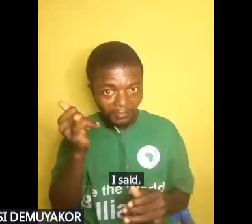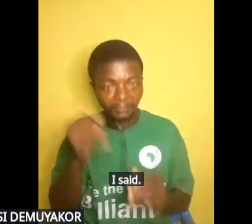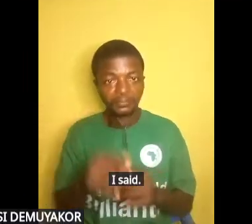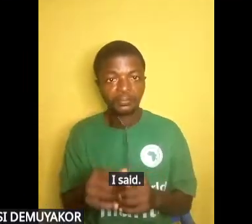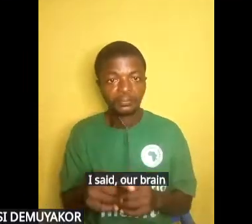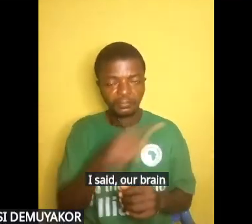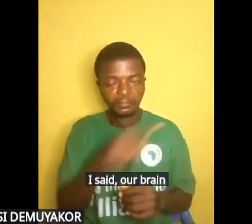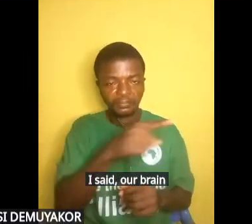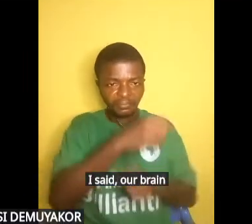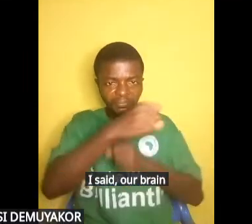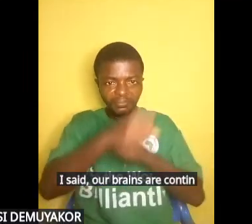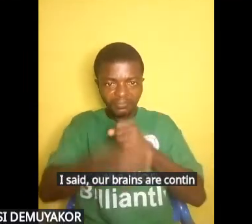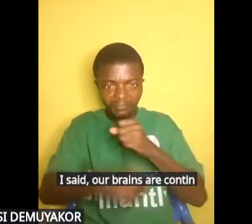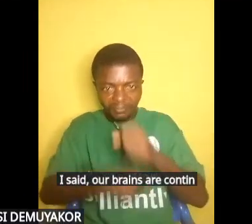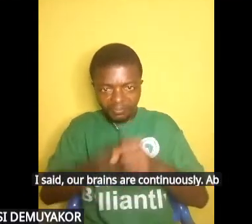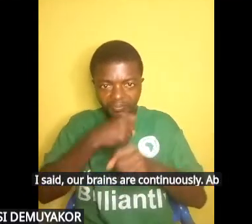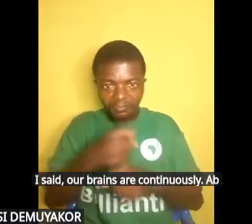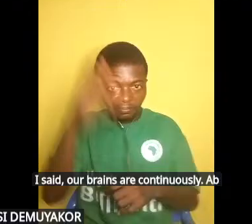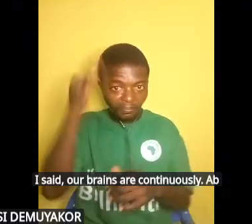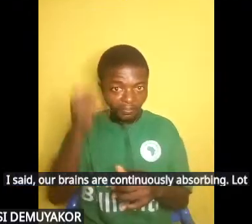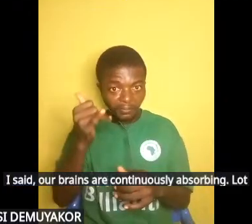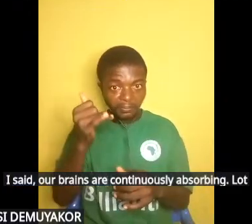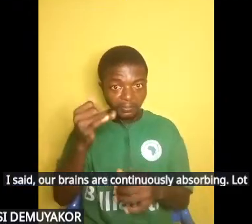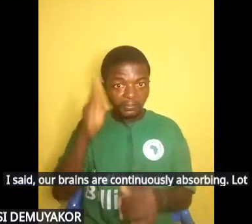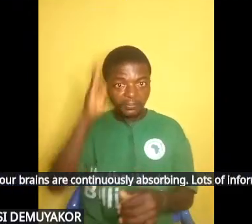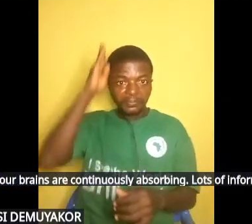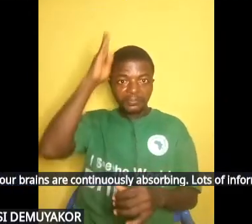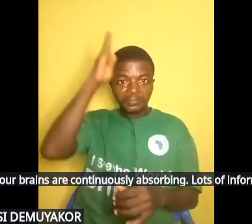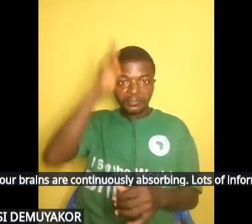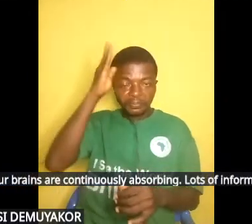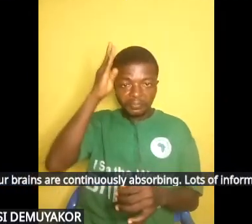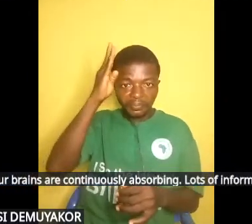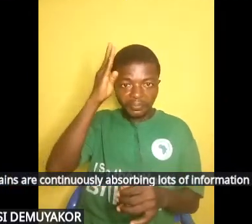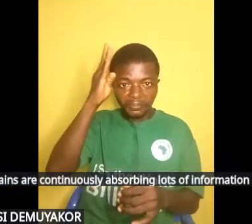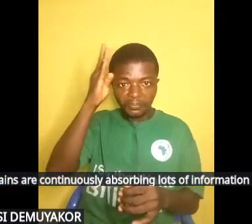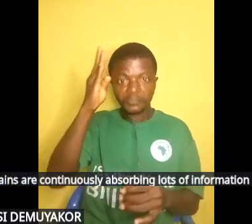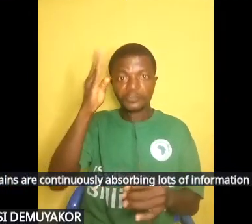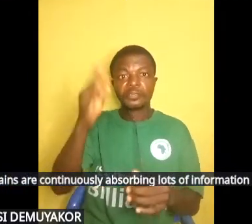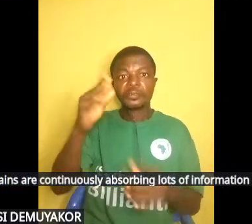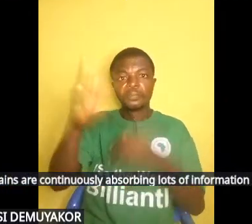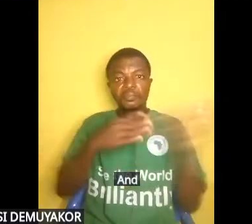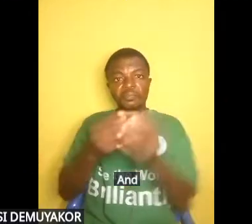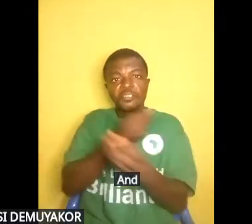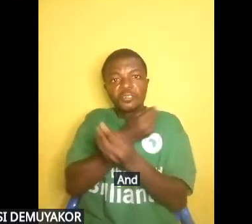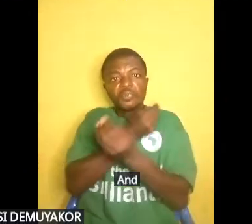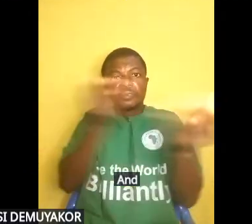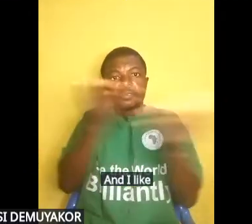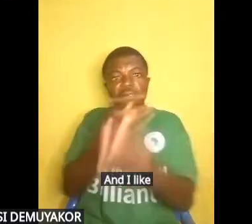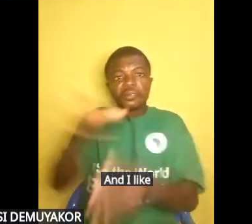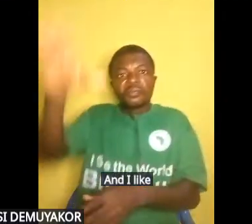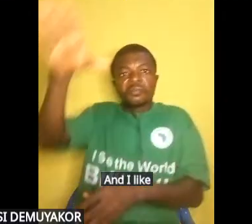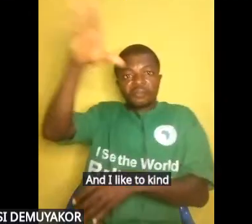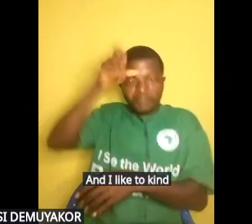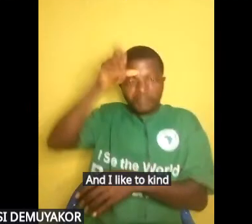are continuously absorbing lots of information all around us. And I like to kind of compare people